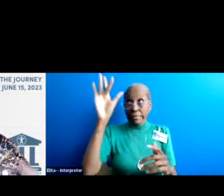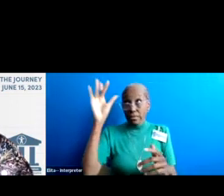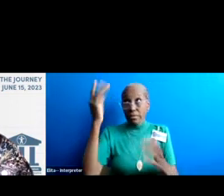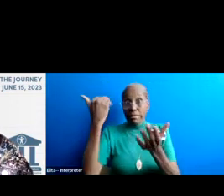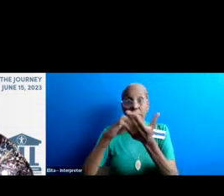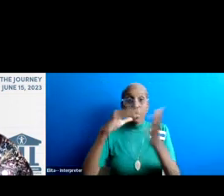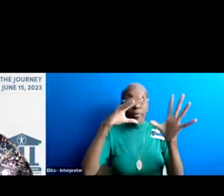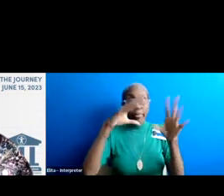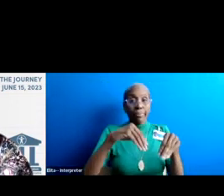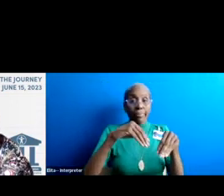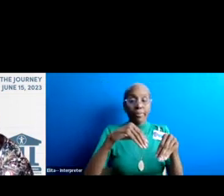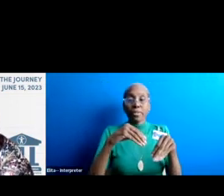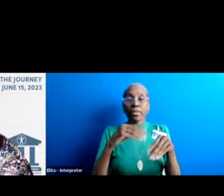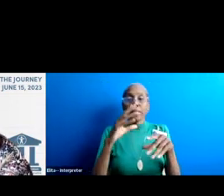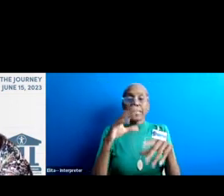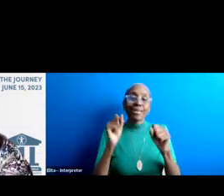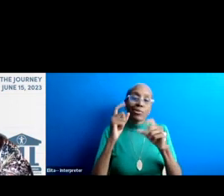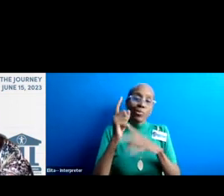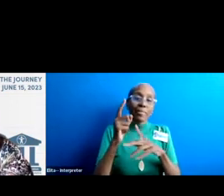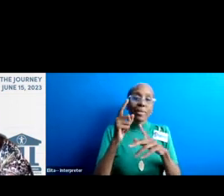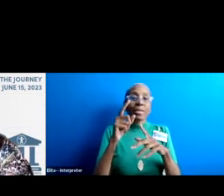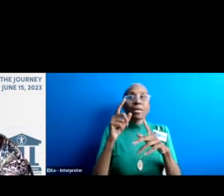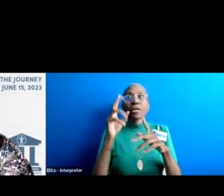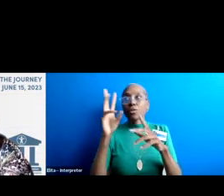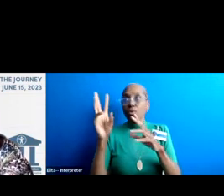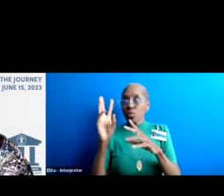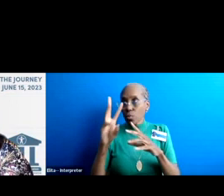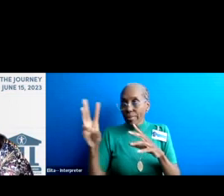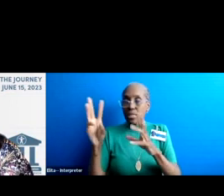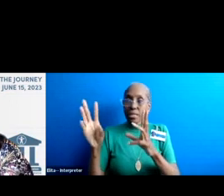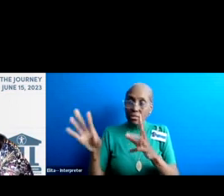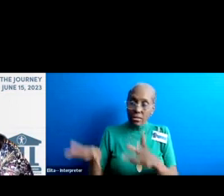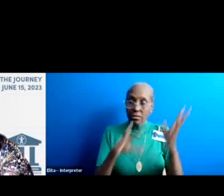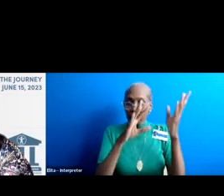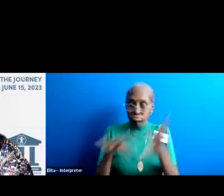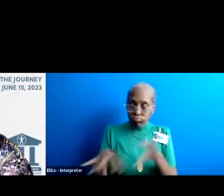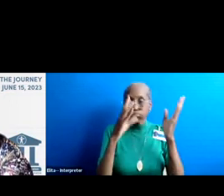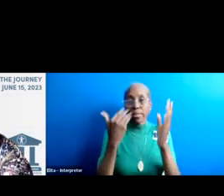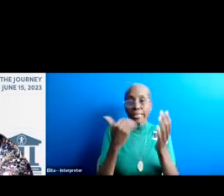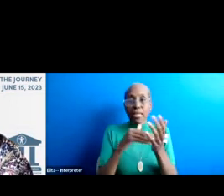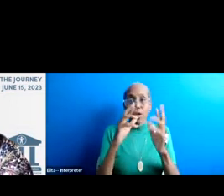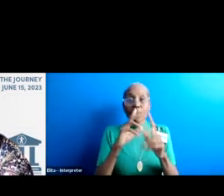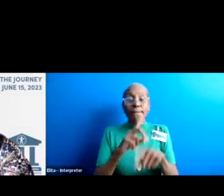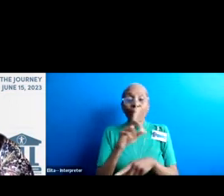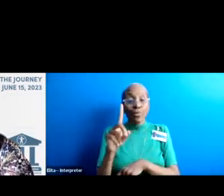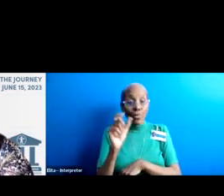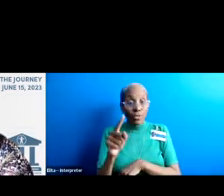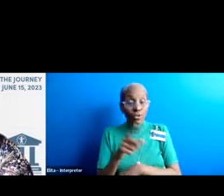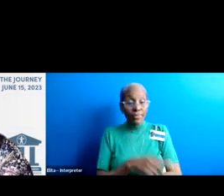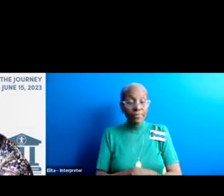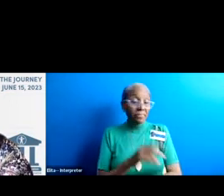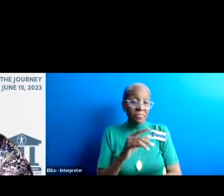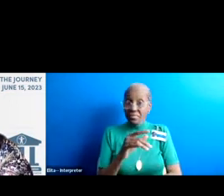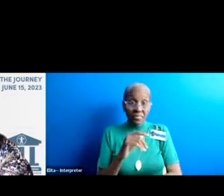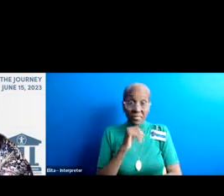again and it will go away. It does take a minute because the site has to reload. But hopefully that answered that question. If that